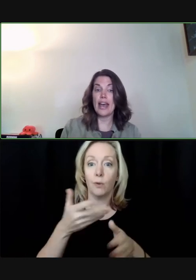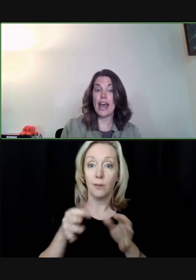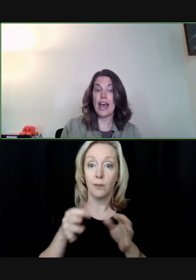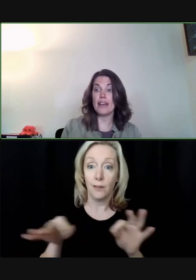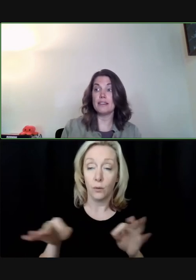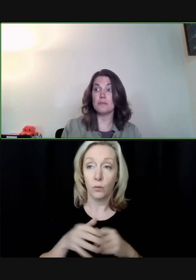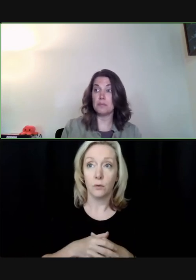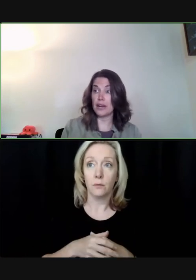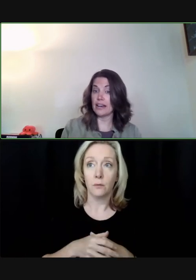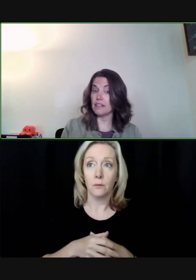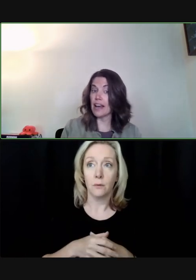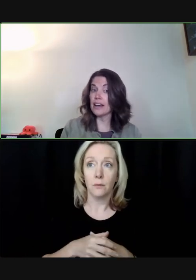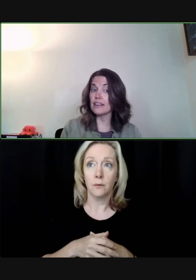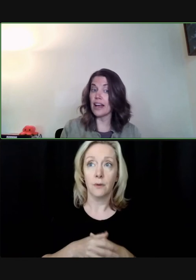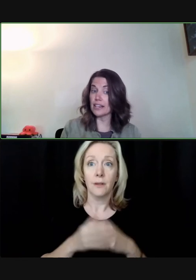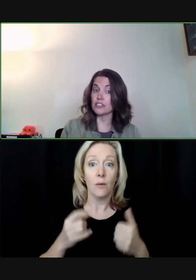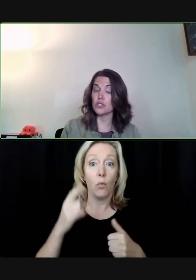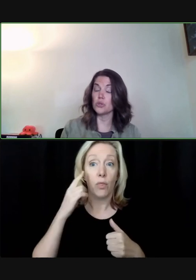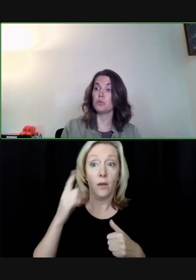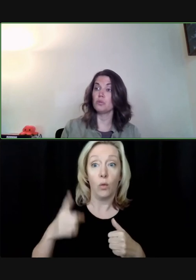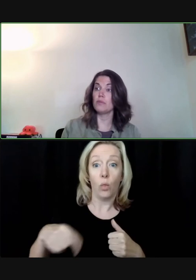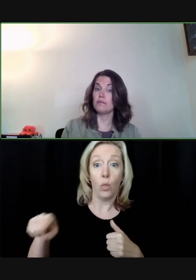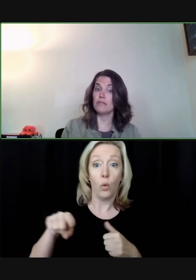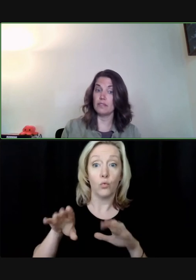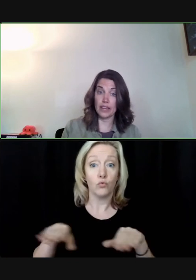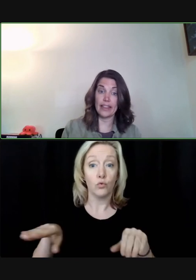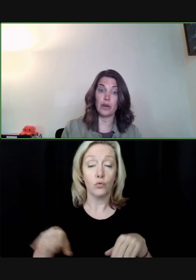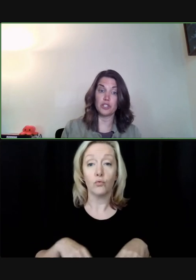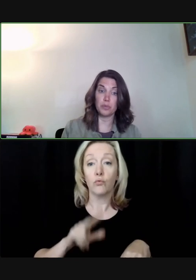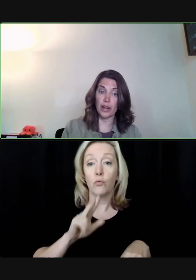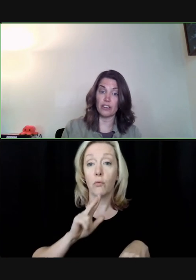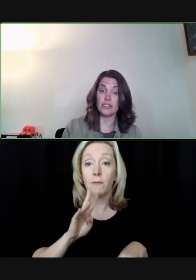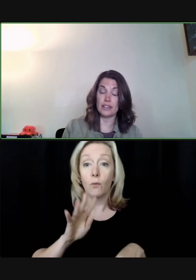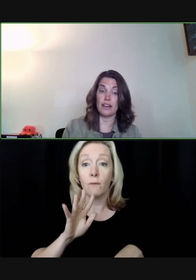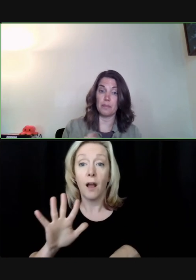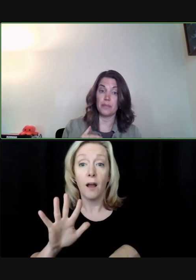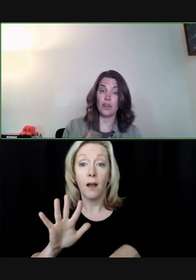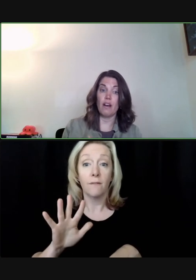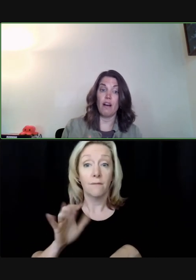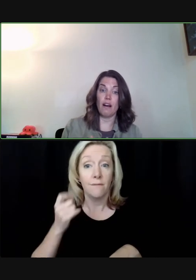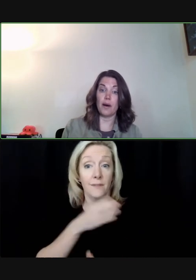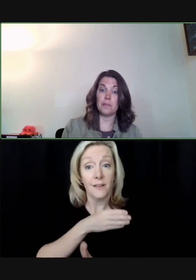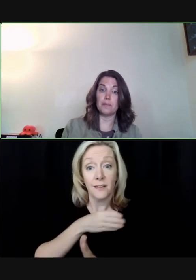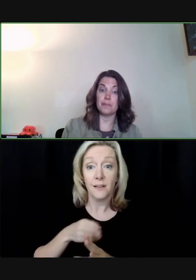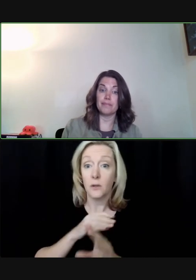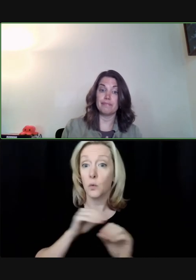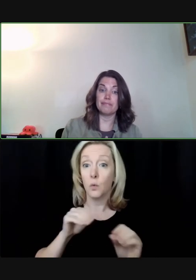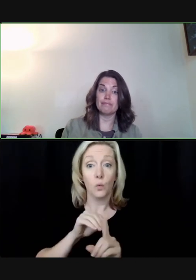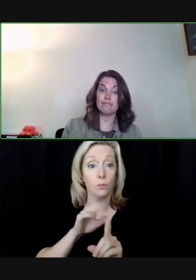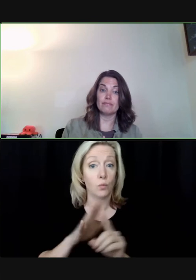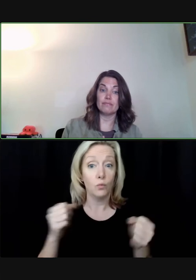old and might not have had access to sign language prior to that time.